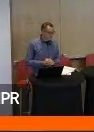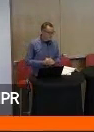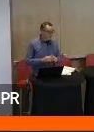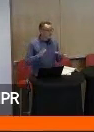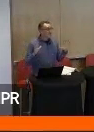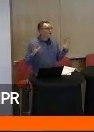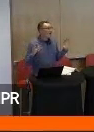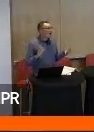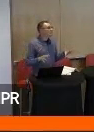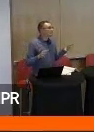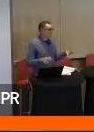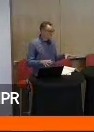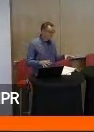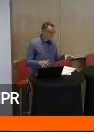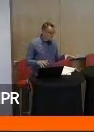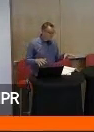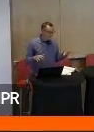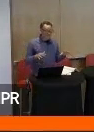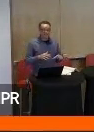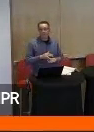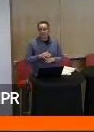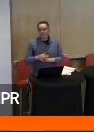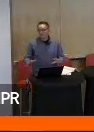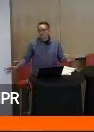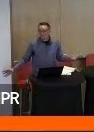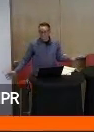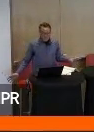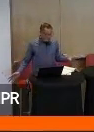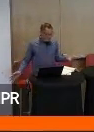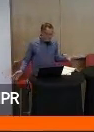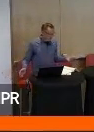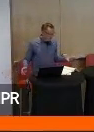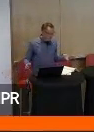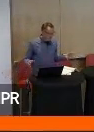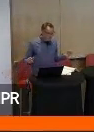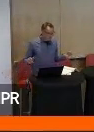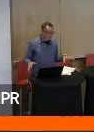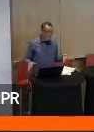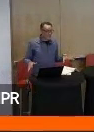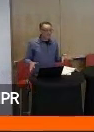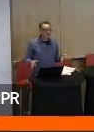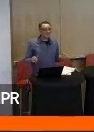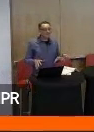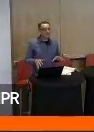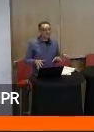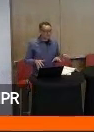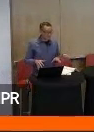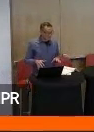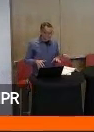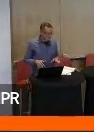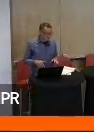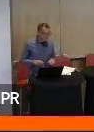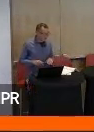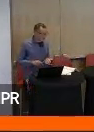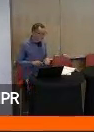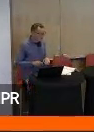map. Now, how to get TMAP? Anyone can sign up for a free user account to generate,